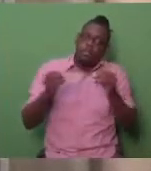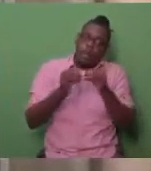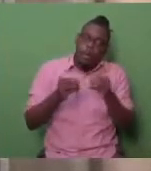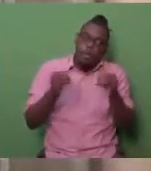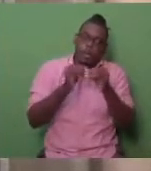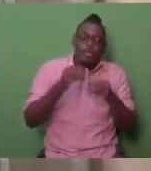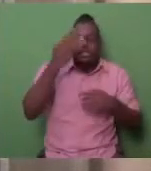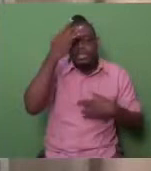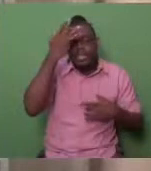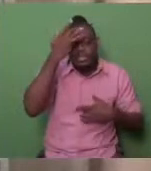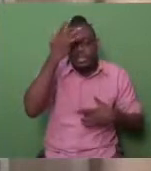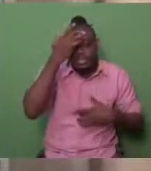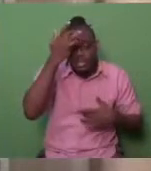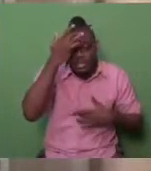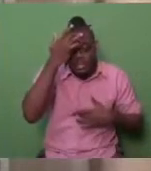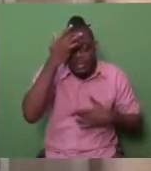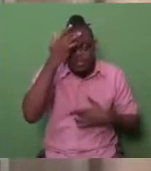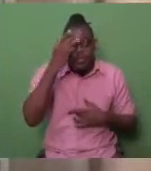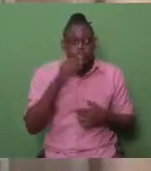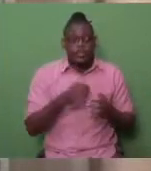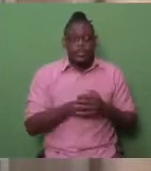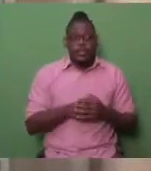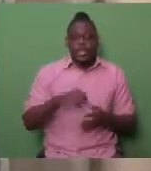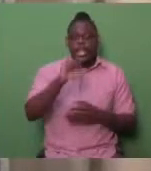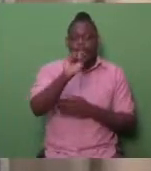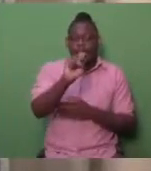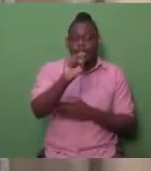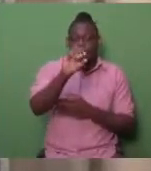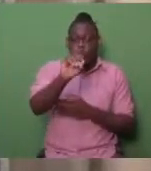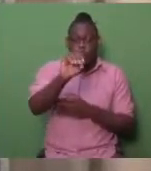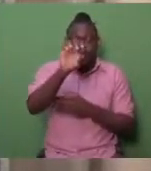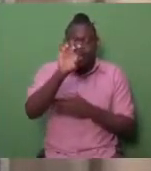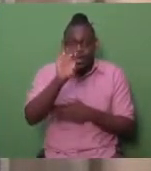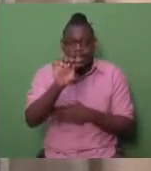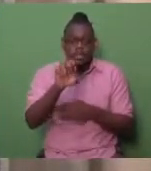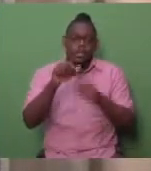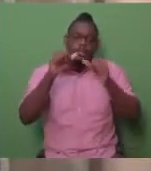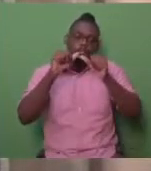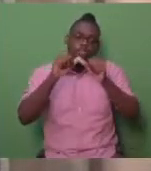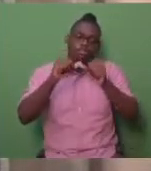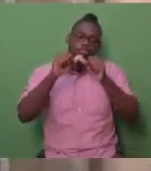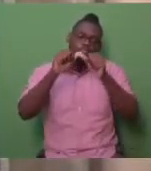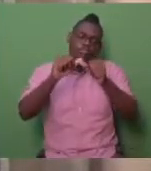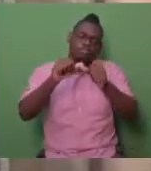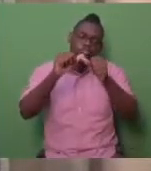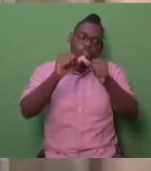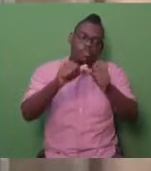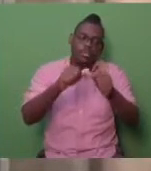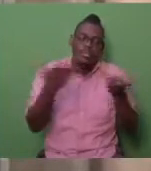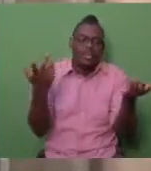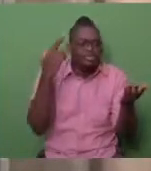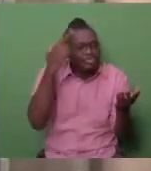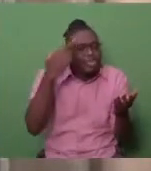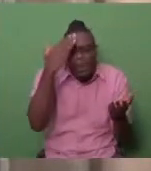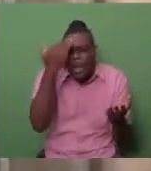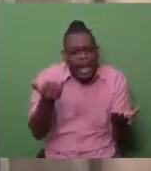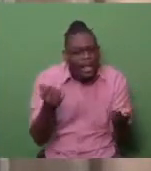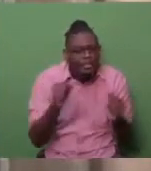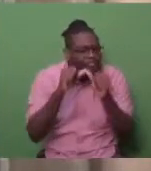Now we have this gimmick of safe zones. After a year of attacking businesses and blaming everyone for wanting to make a